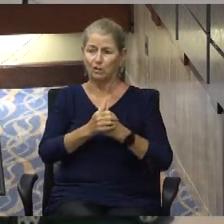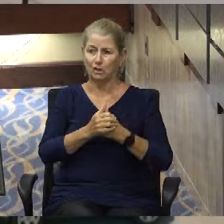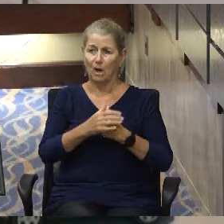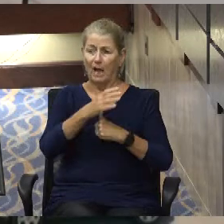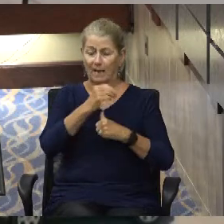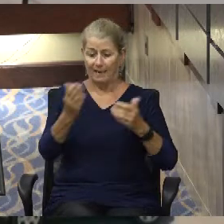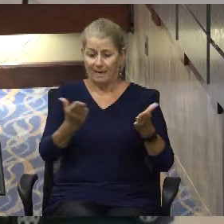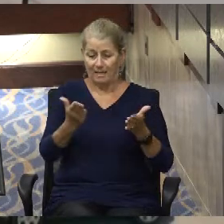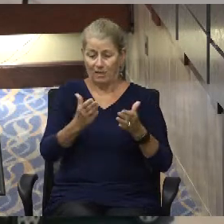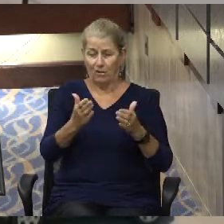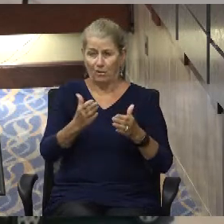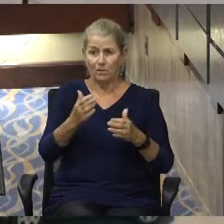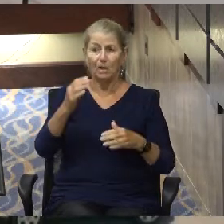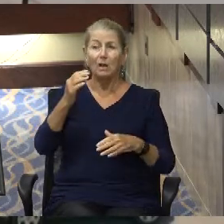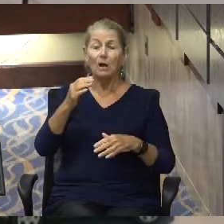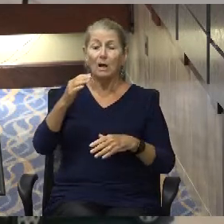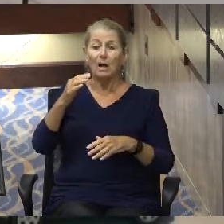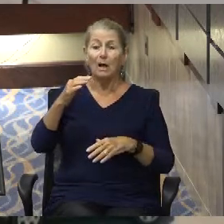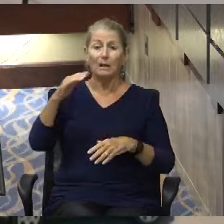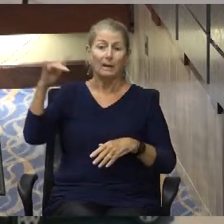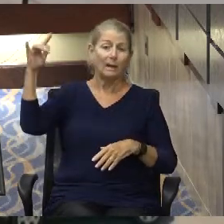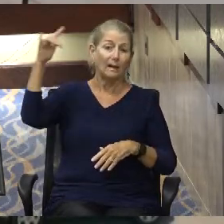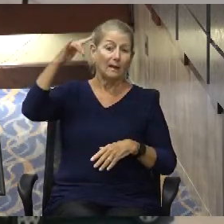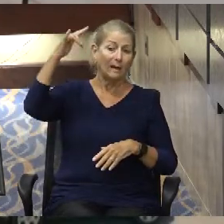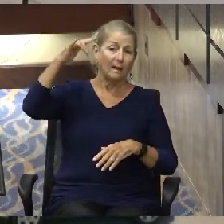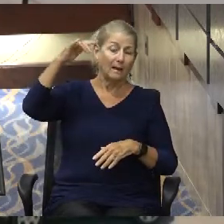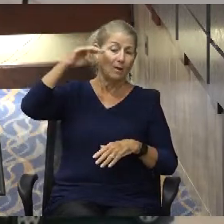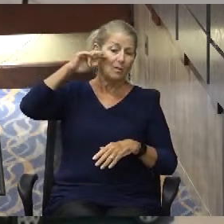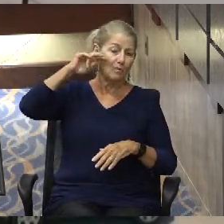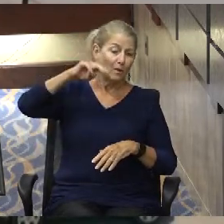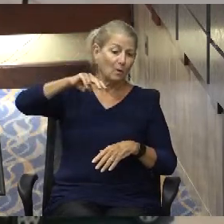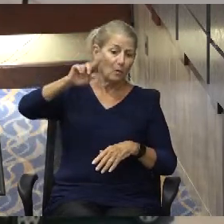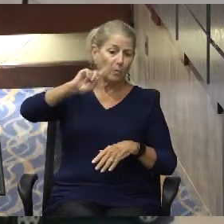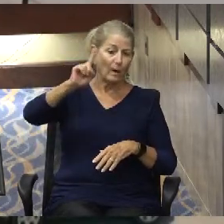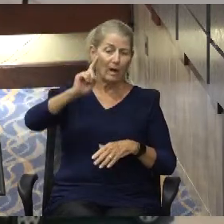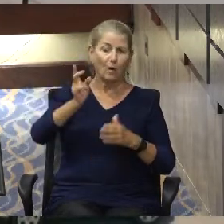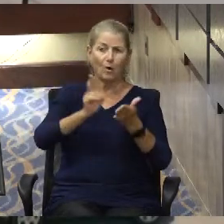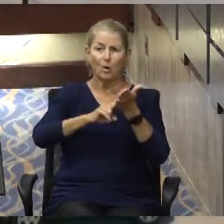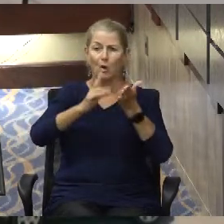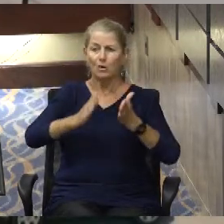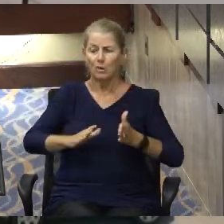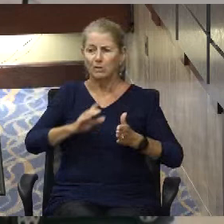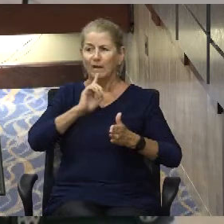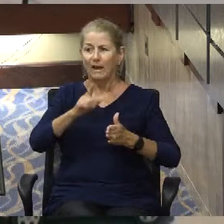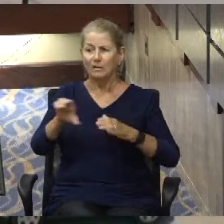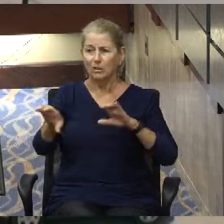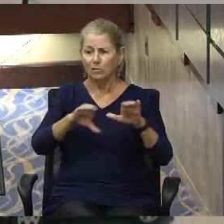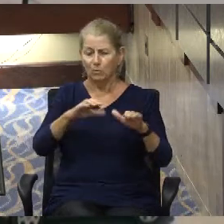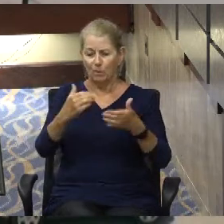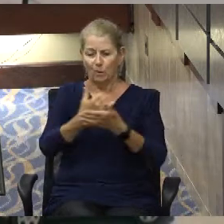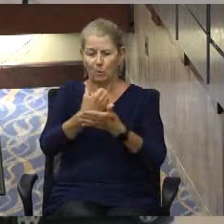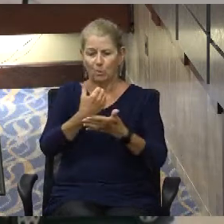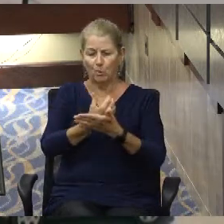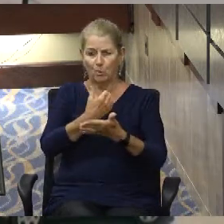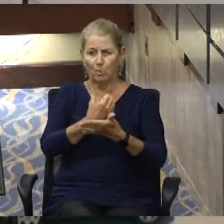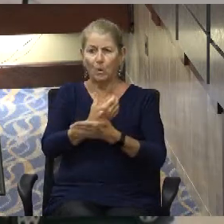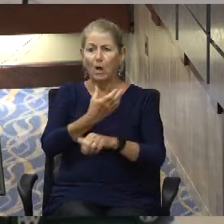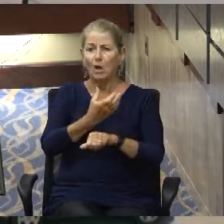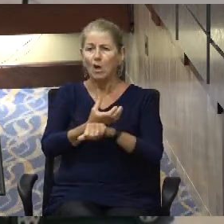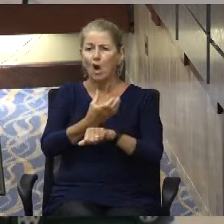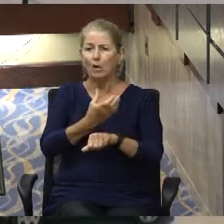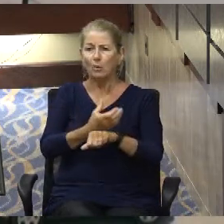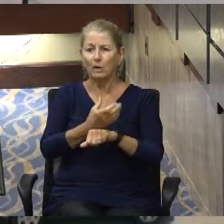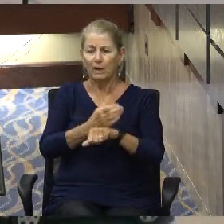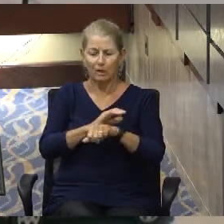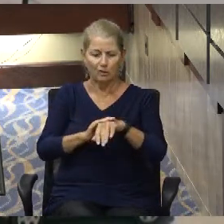And here's an aerial view of where the contractor is actually doing the new concrete surface on the bridge.